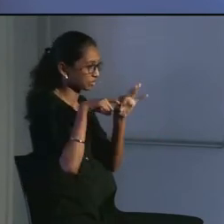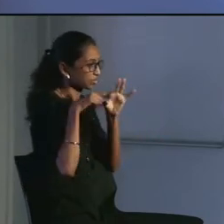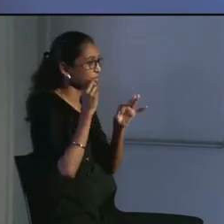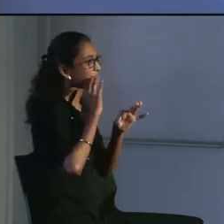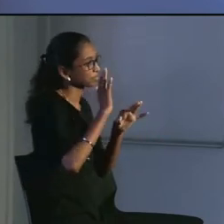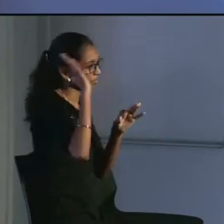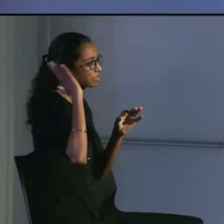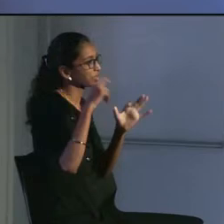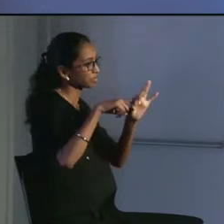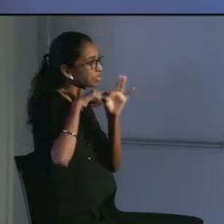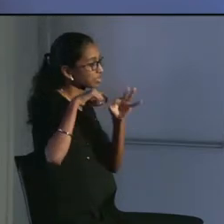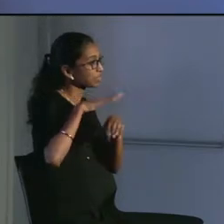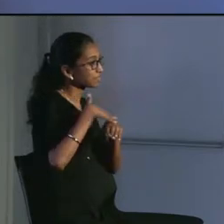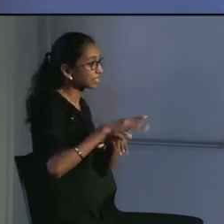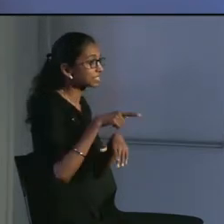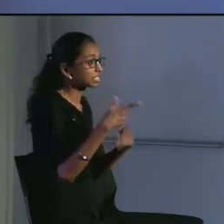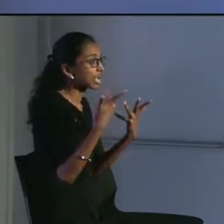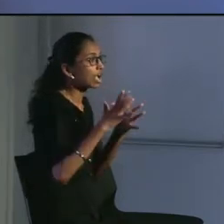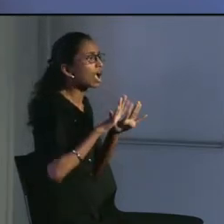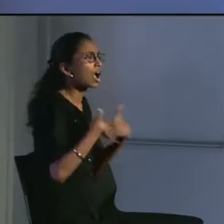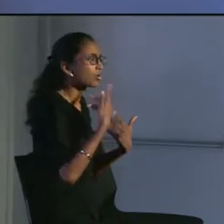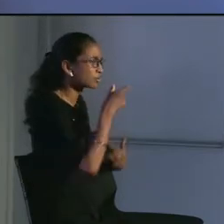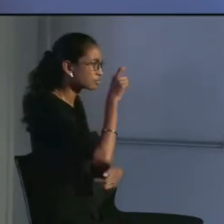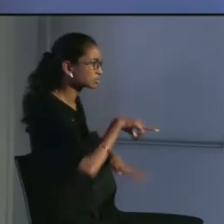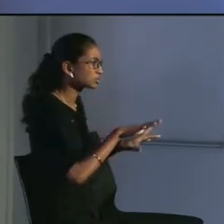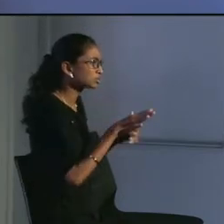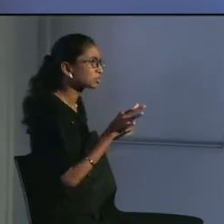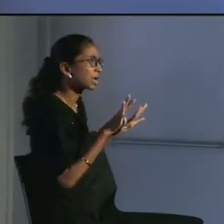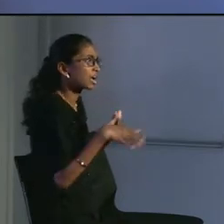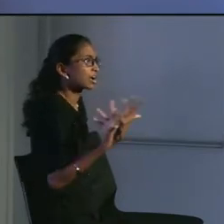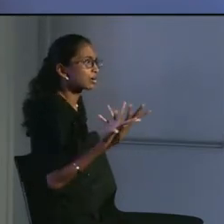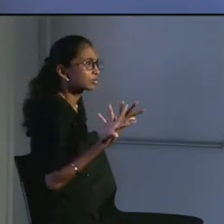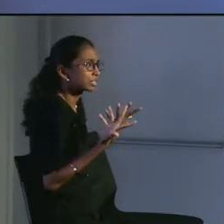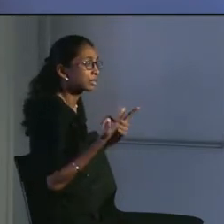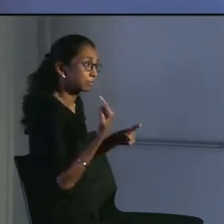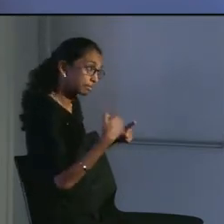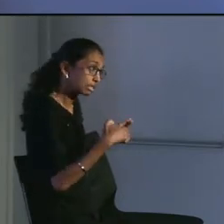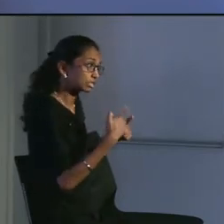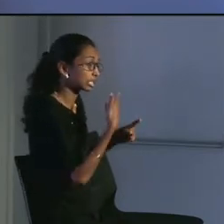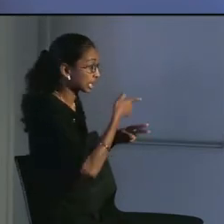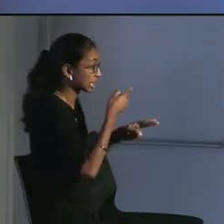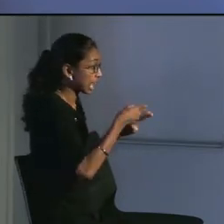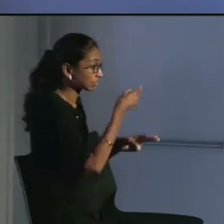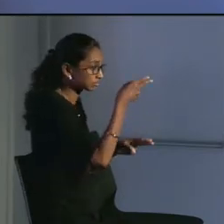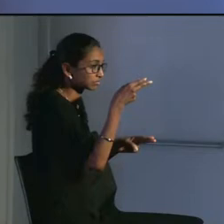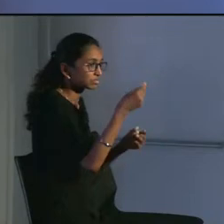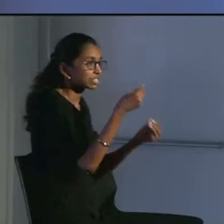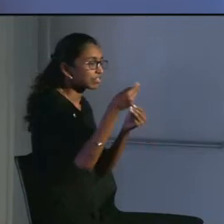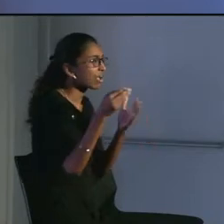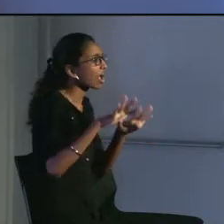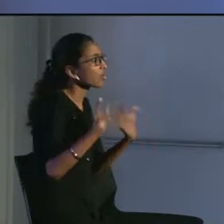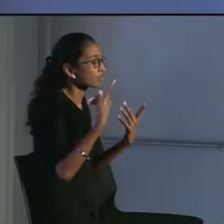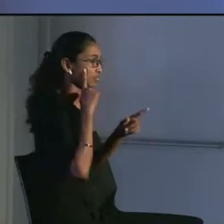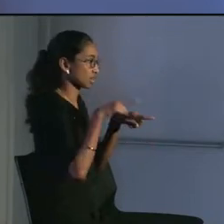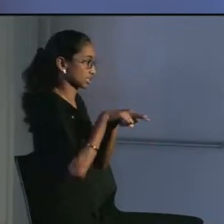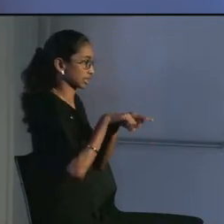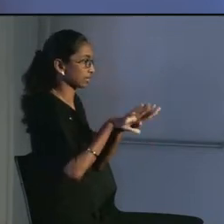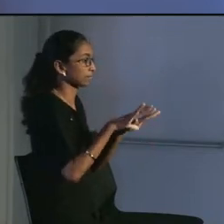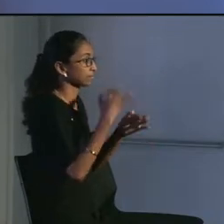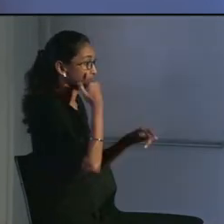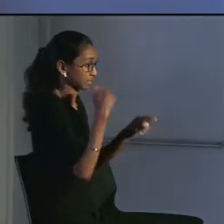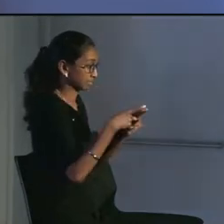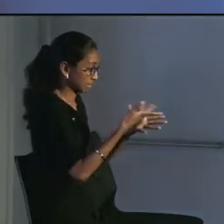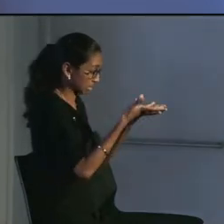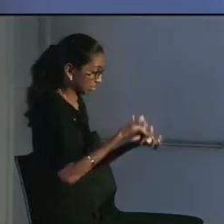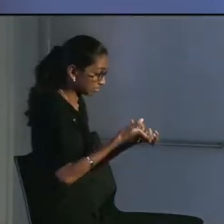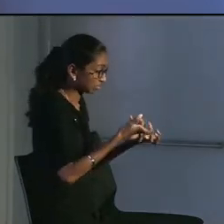earlier were how does one do that, and how does one name these things? For example, is there